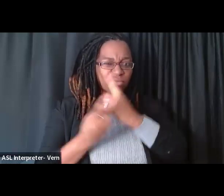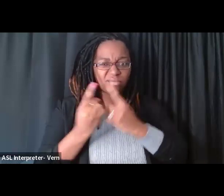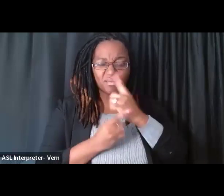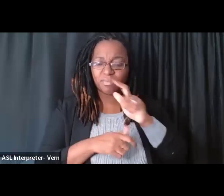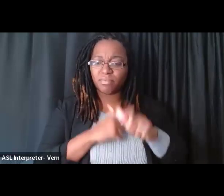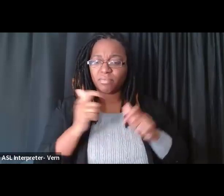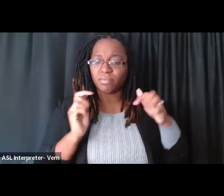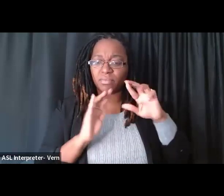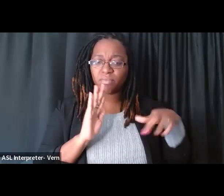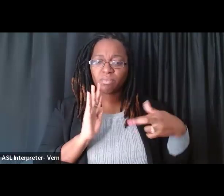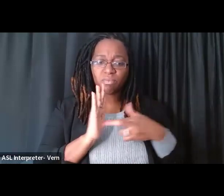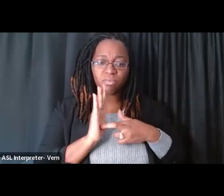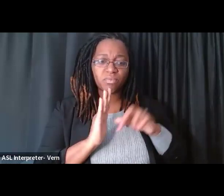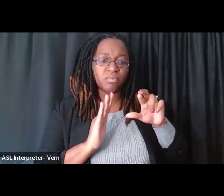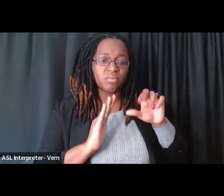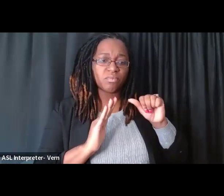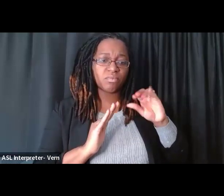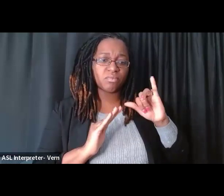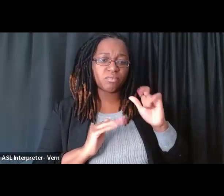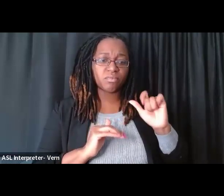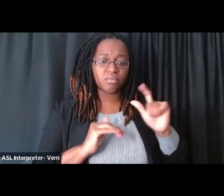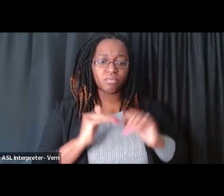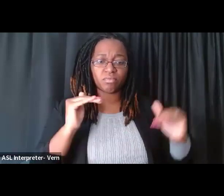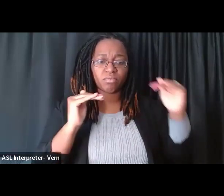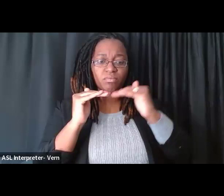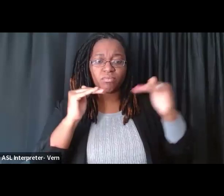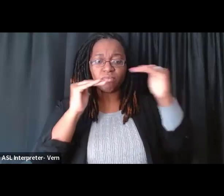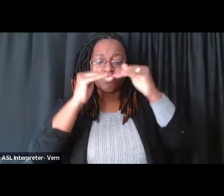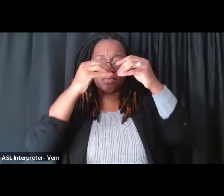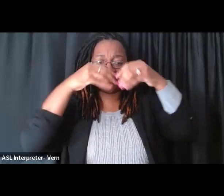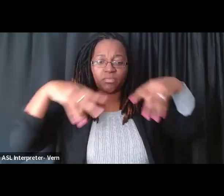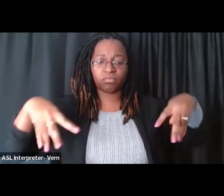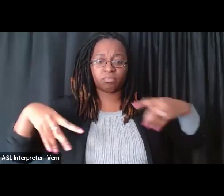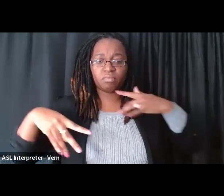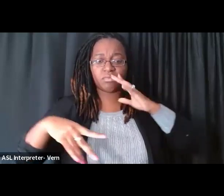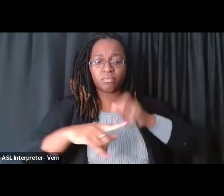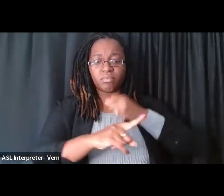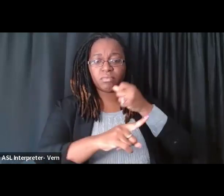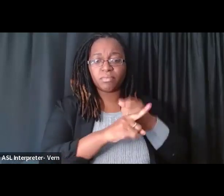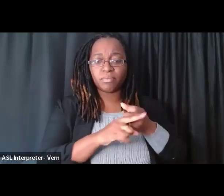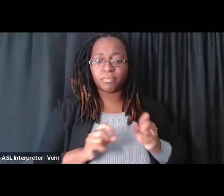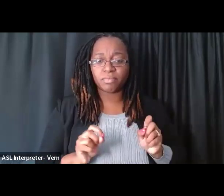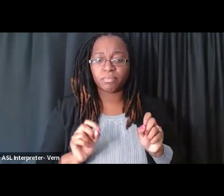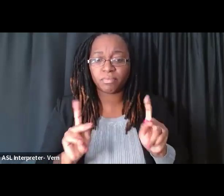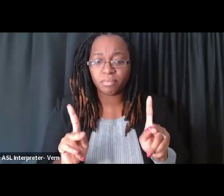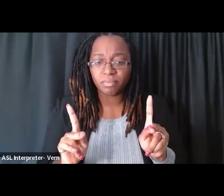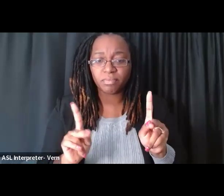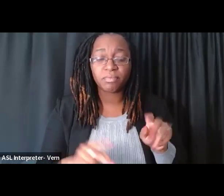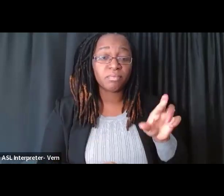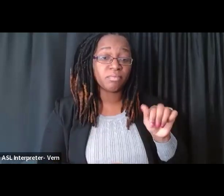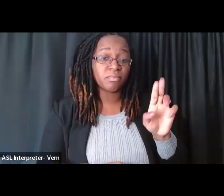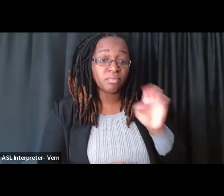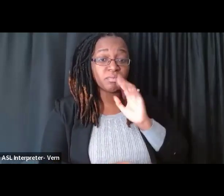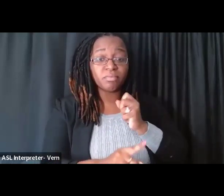role racial hierarchies play in power and consent. Race affects power and consent dynamics. To fully